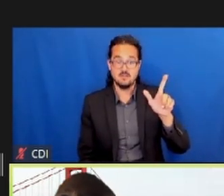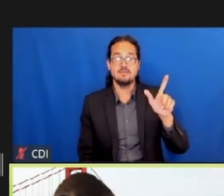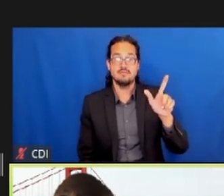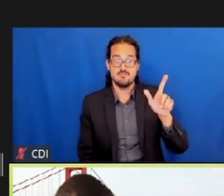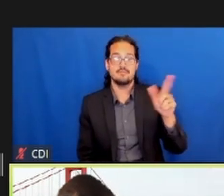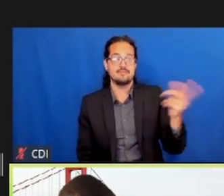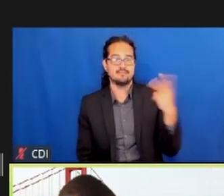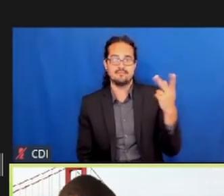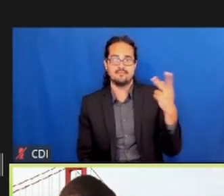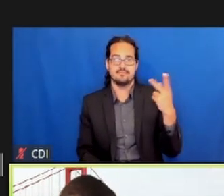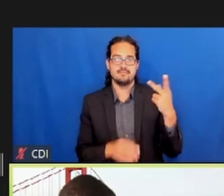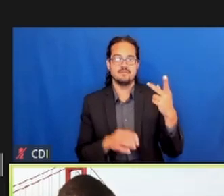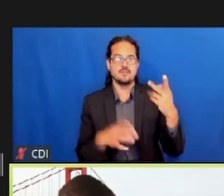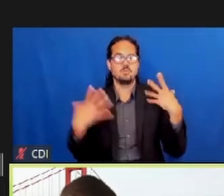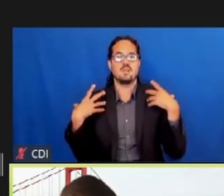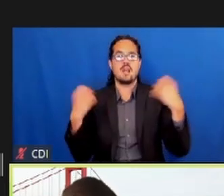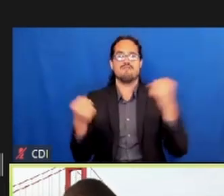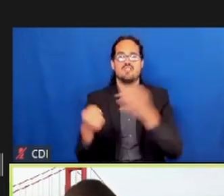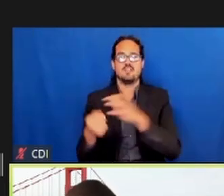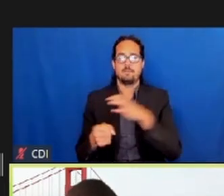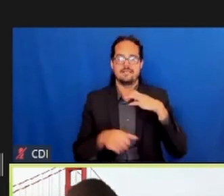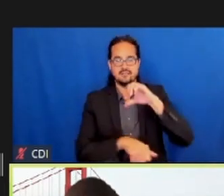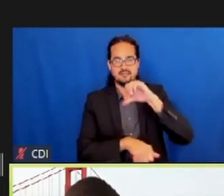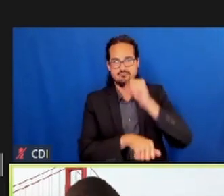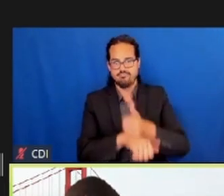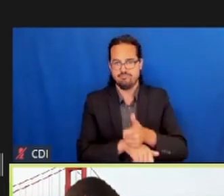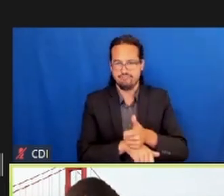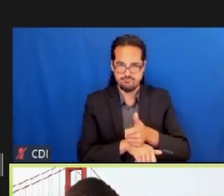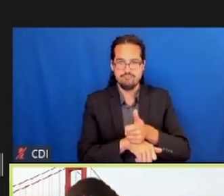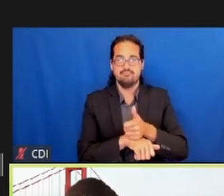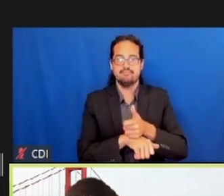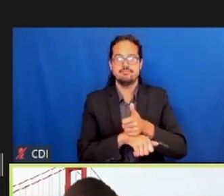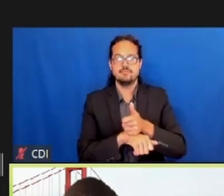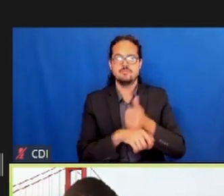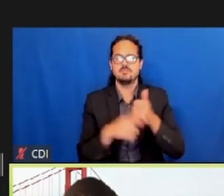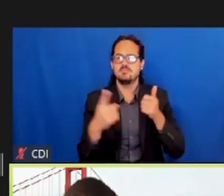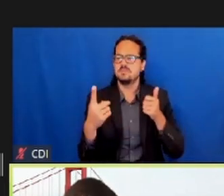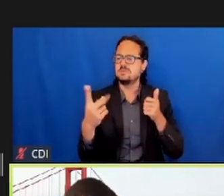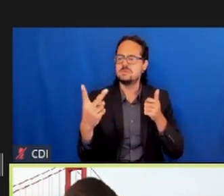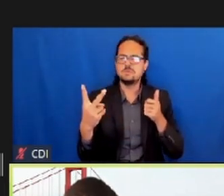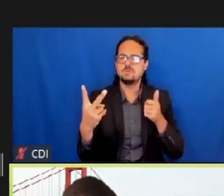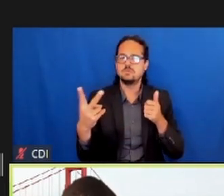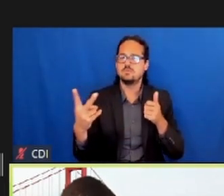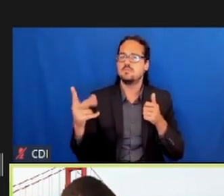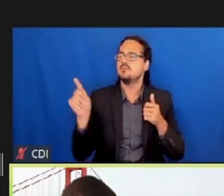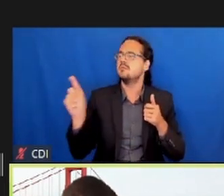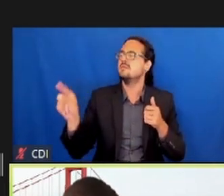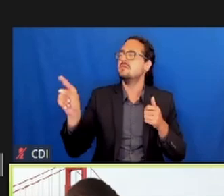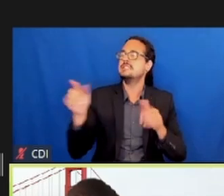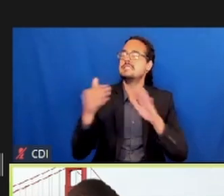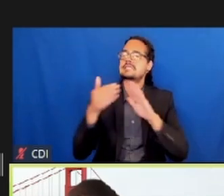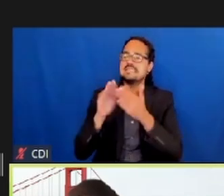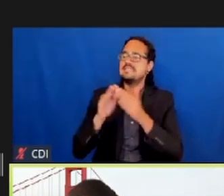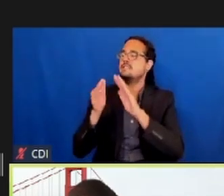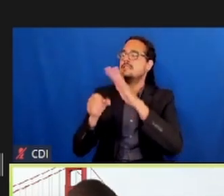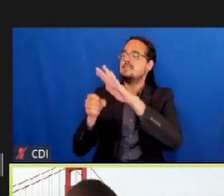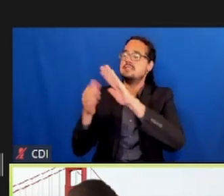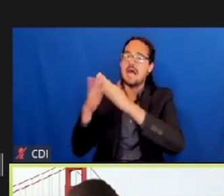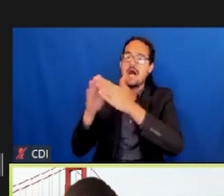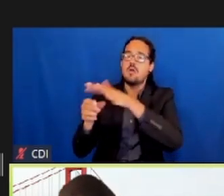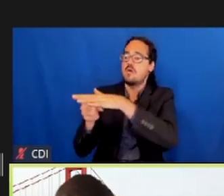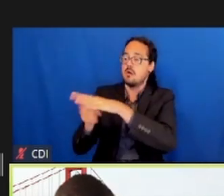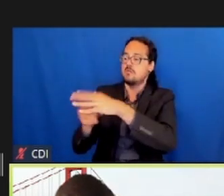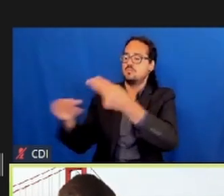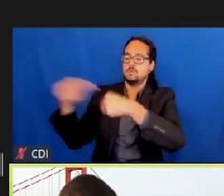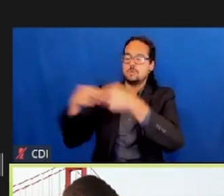2 members of each of the cities and towns. And the focus is to address the immediate challenges of COVID and chart a path to economic